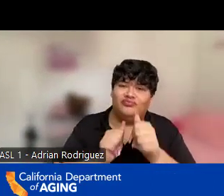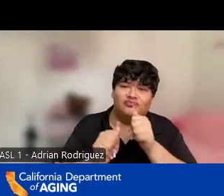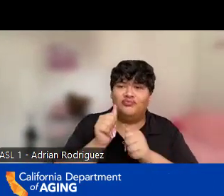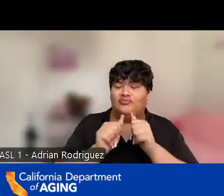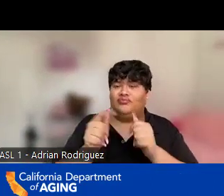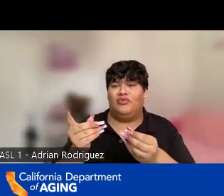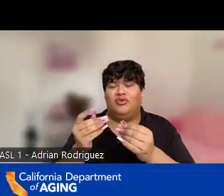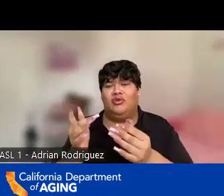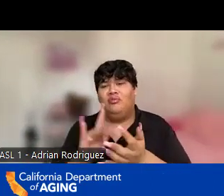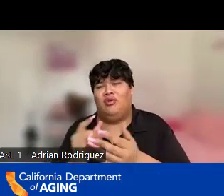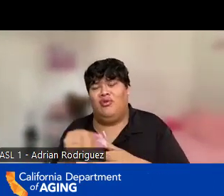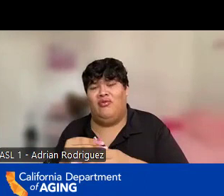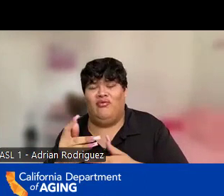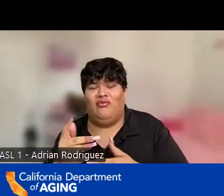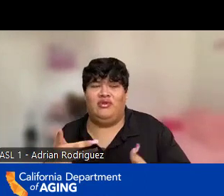the middle of grief.